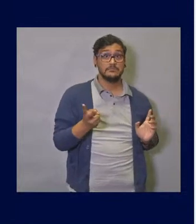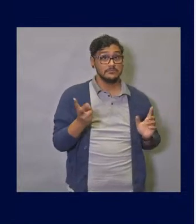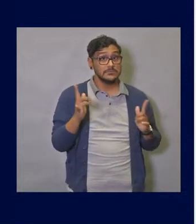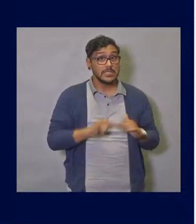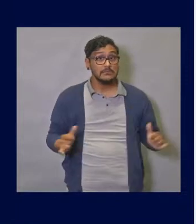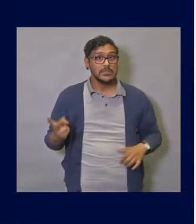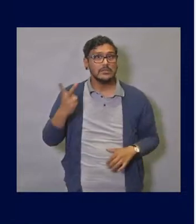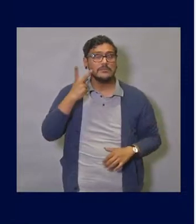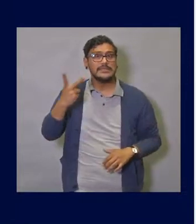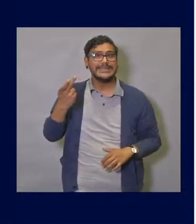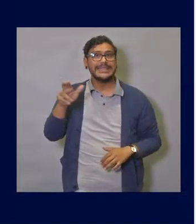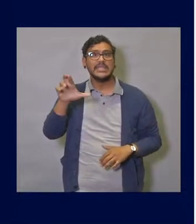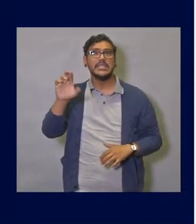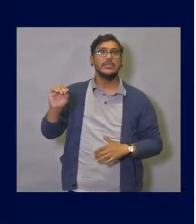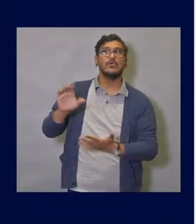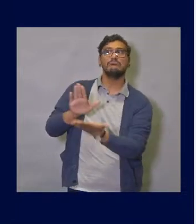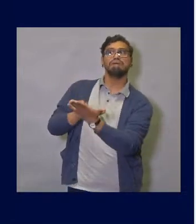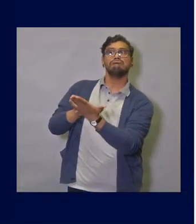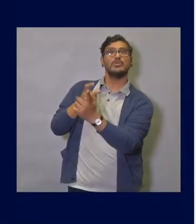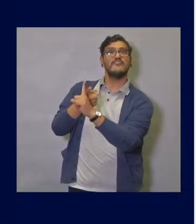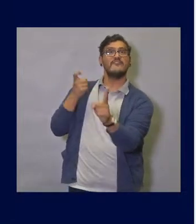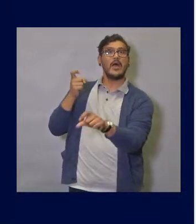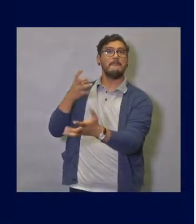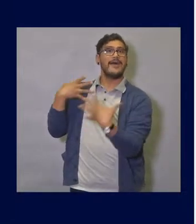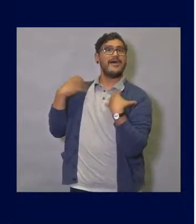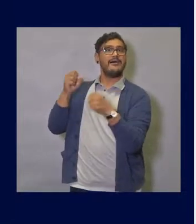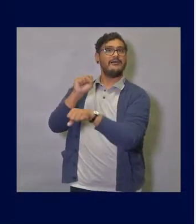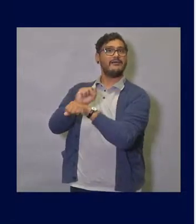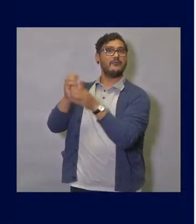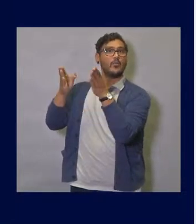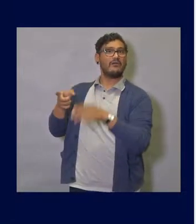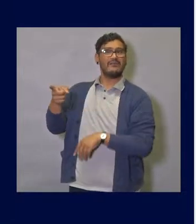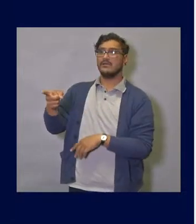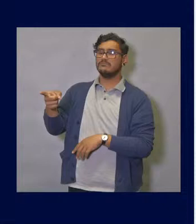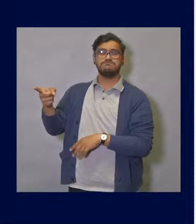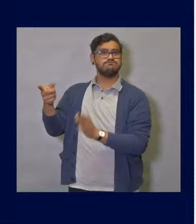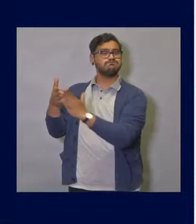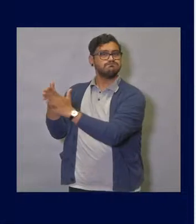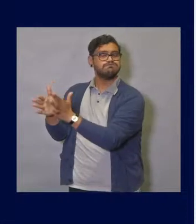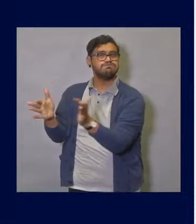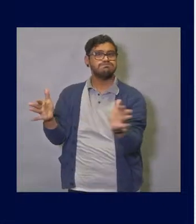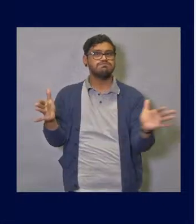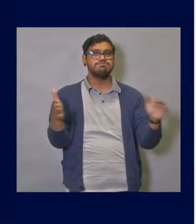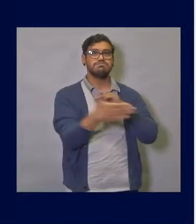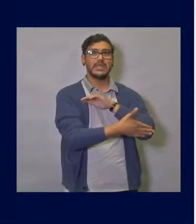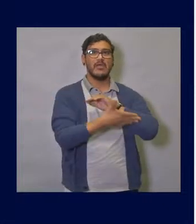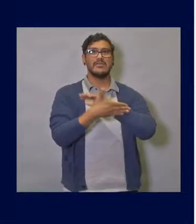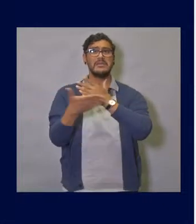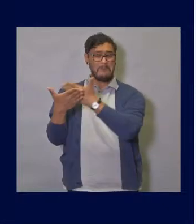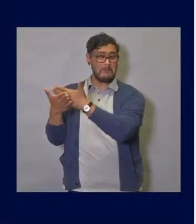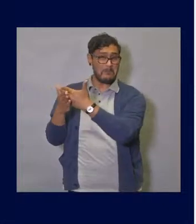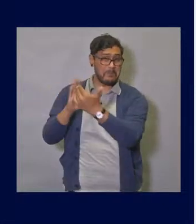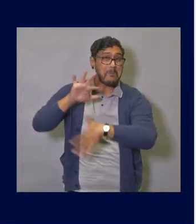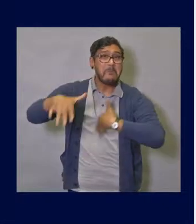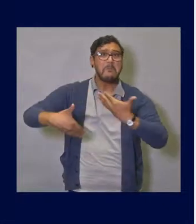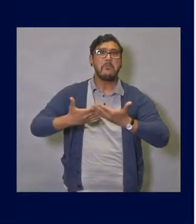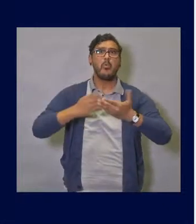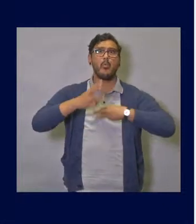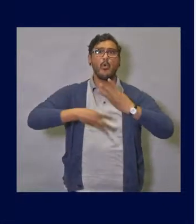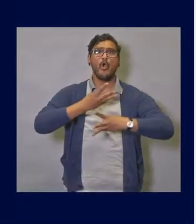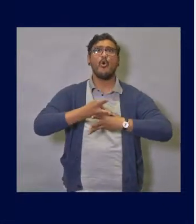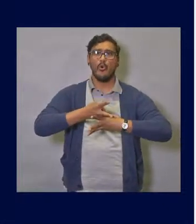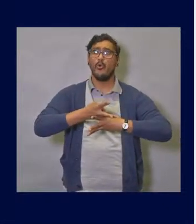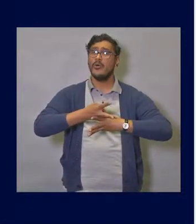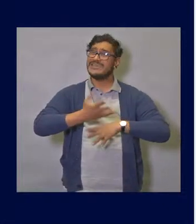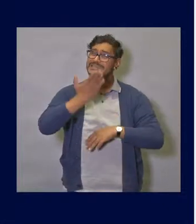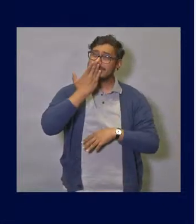this pandemic by our healthcare workers all across the county and across the world. Thank you from the bottom of my heart to all of